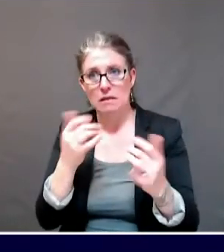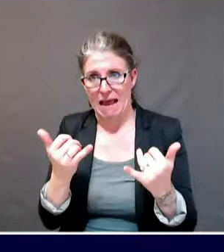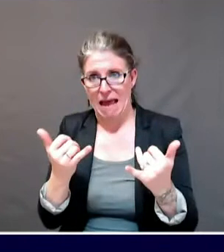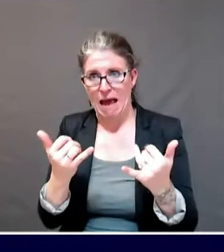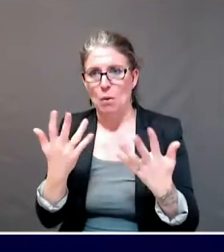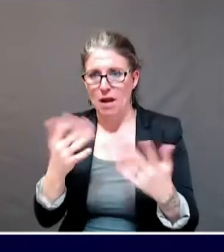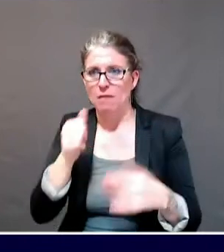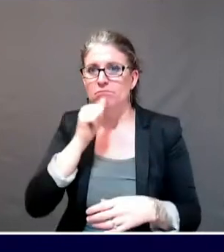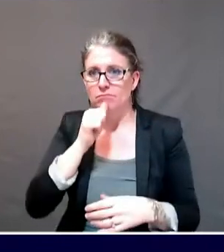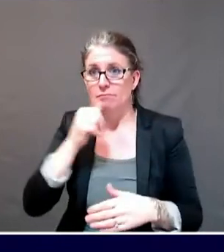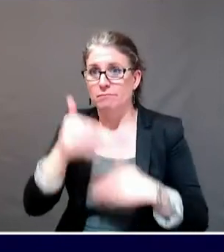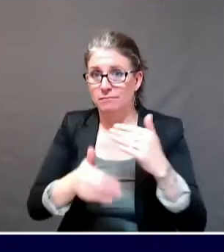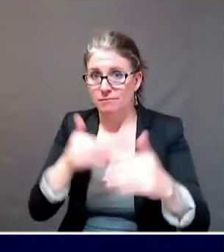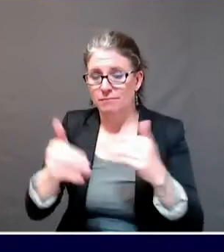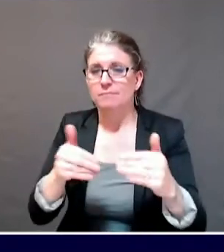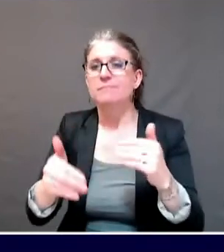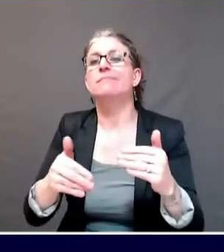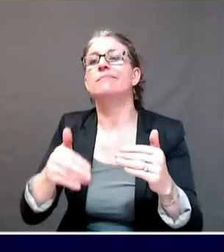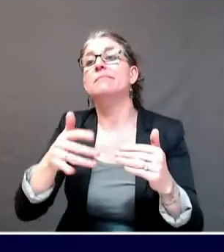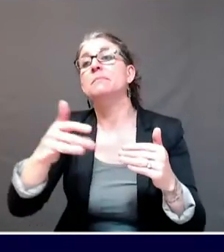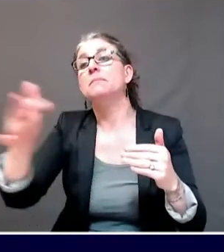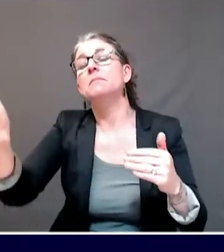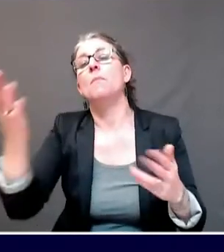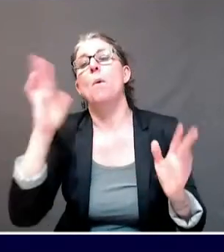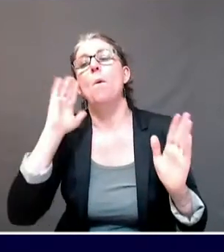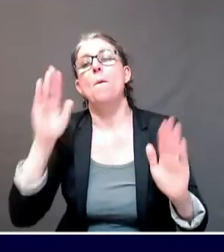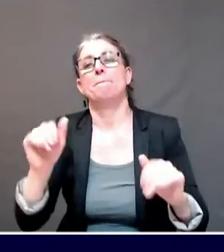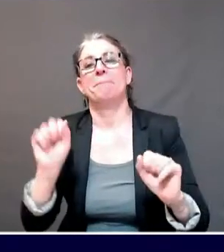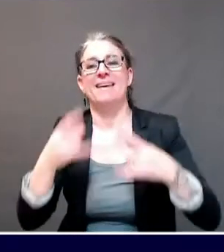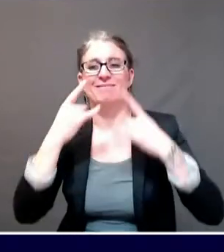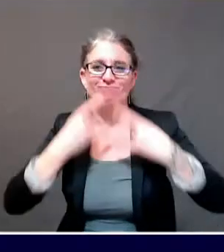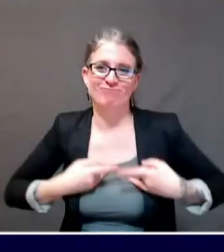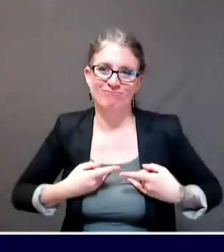I'm going to turn it over to Joe Lawler next.